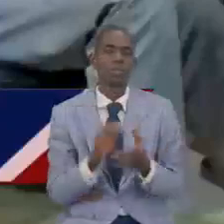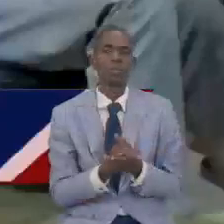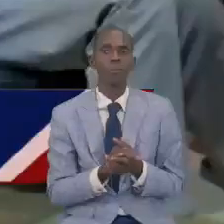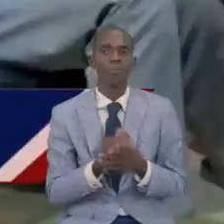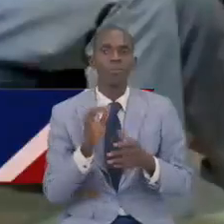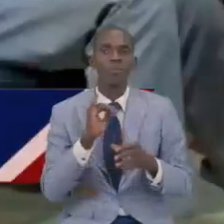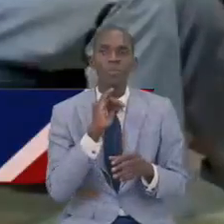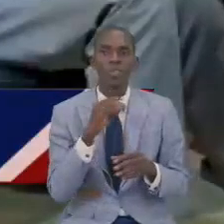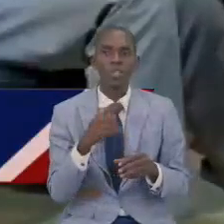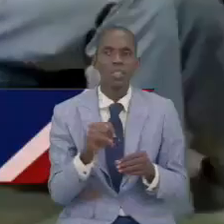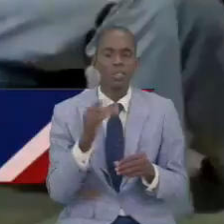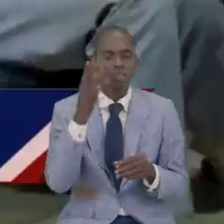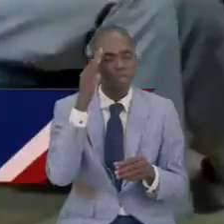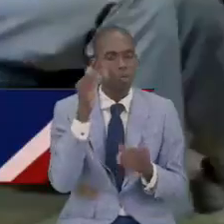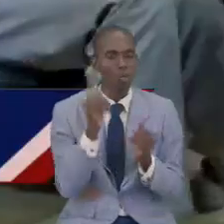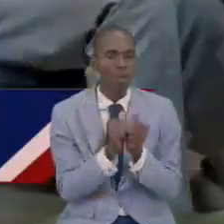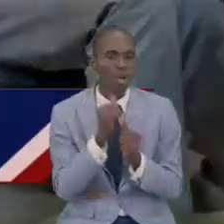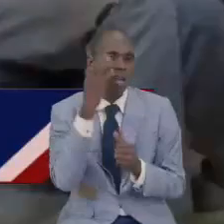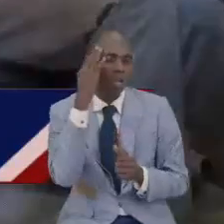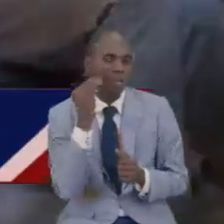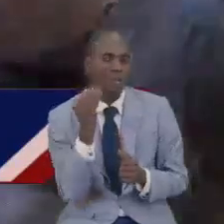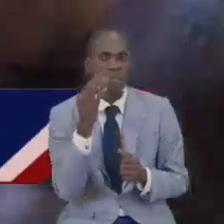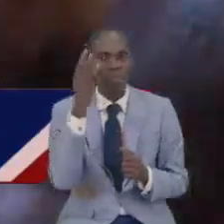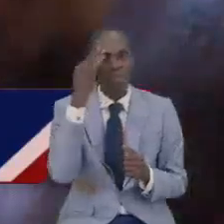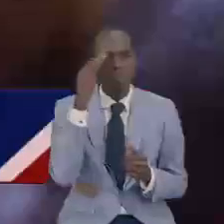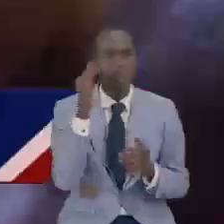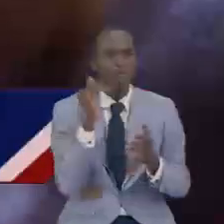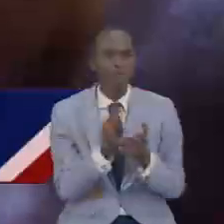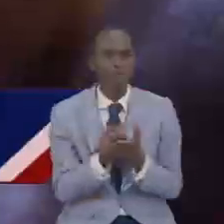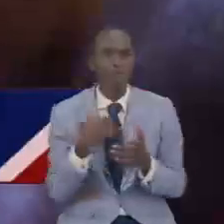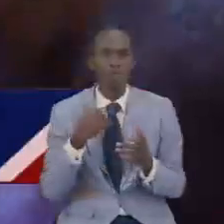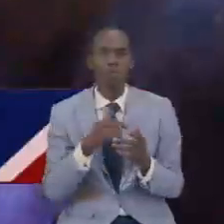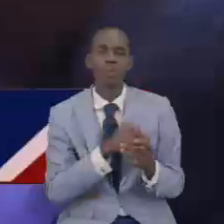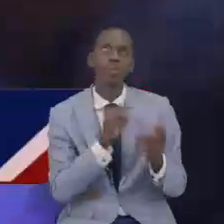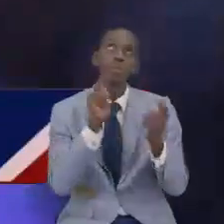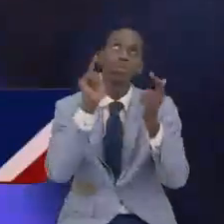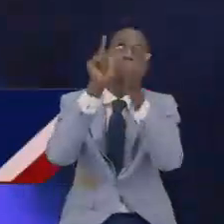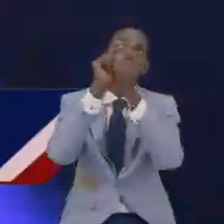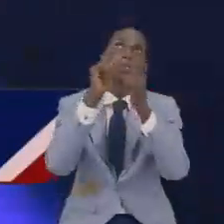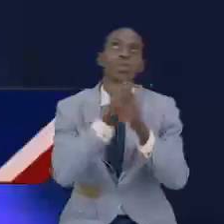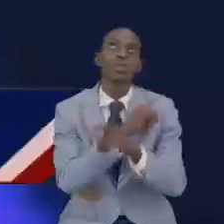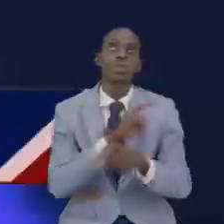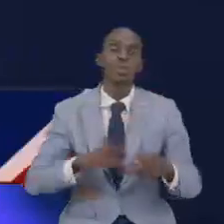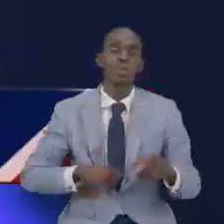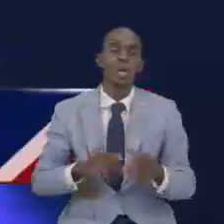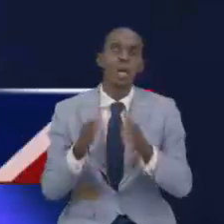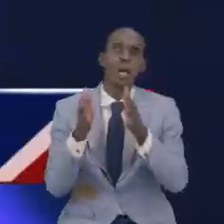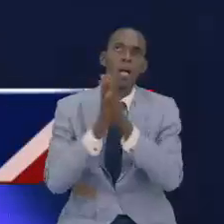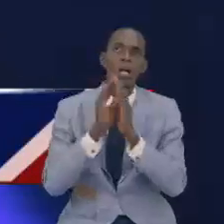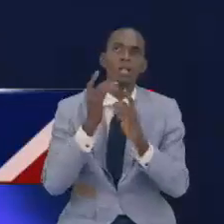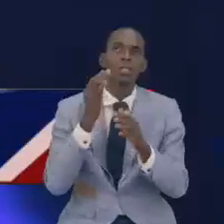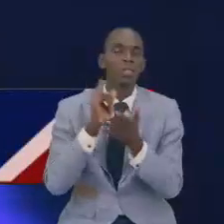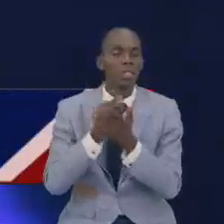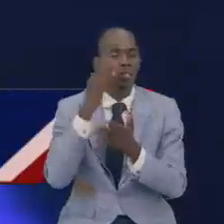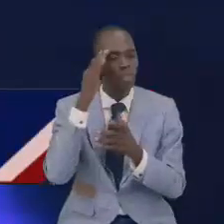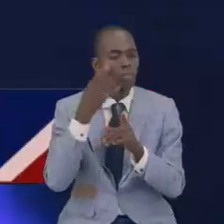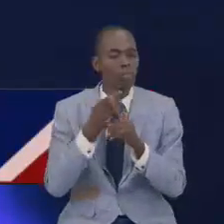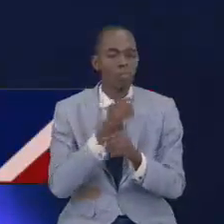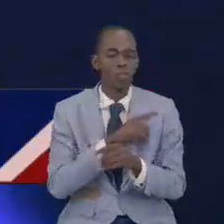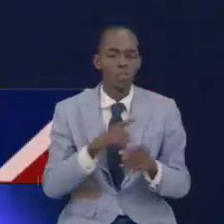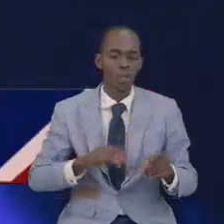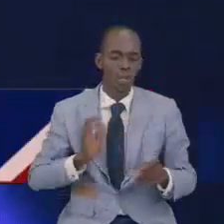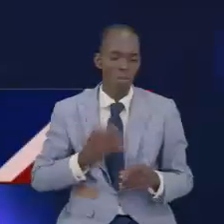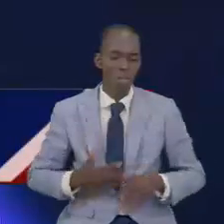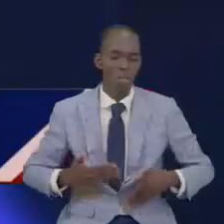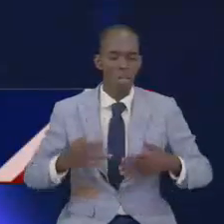the knowledge we experience. It's the knowledge that we go to God and receive that knowledge from the Lord, and our lives are transformed